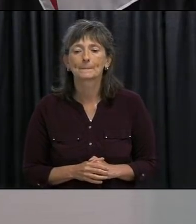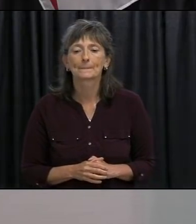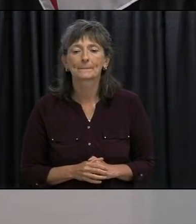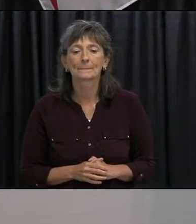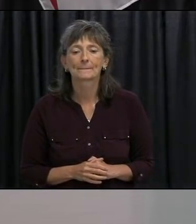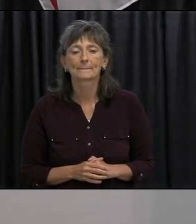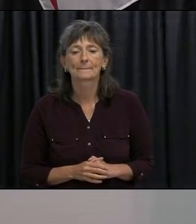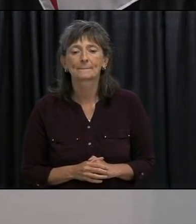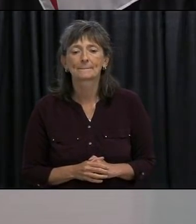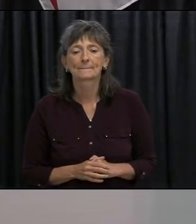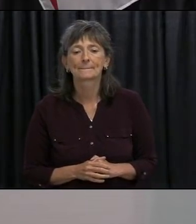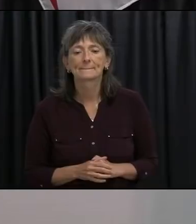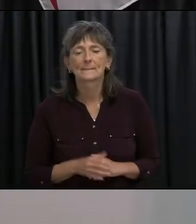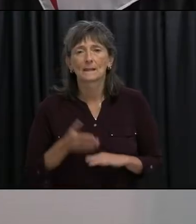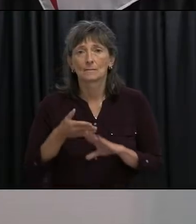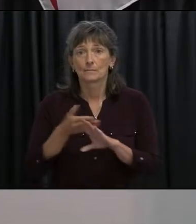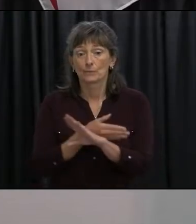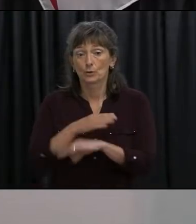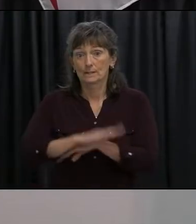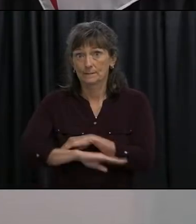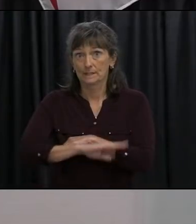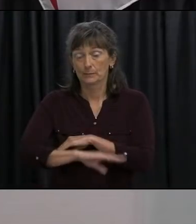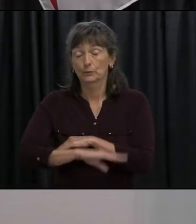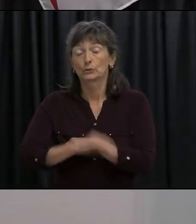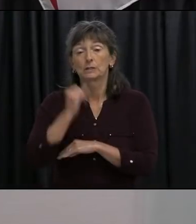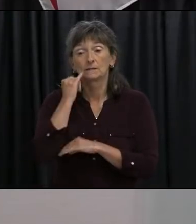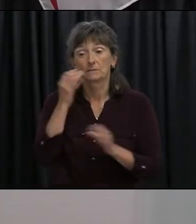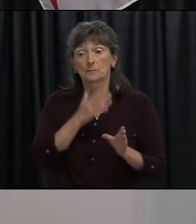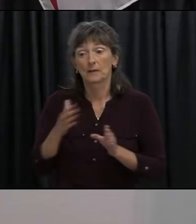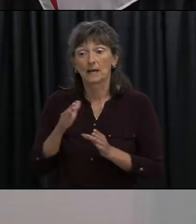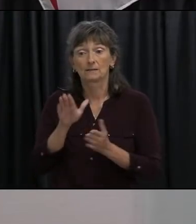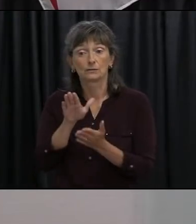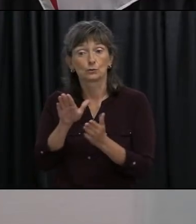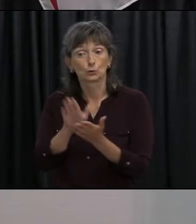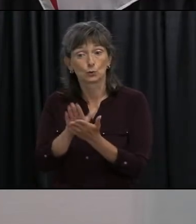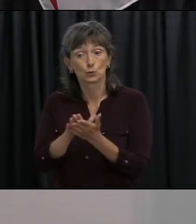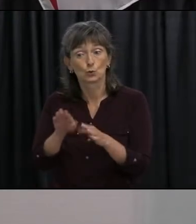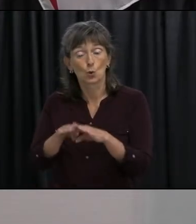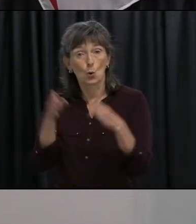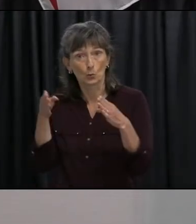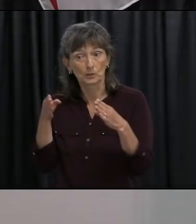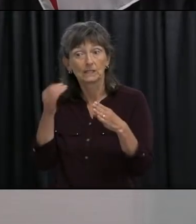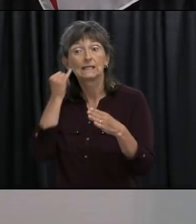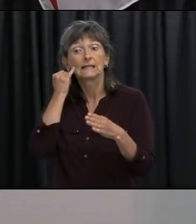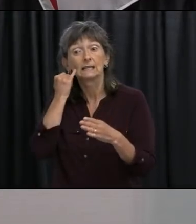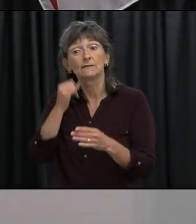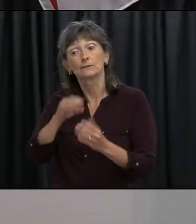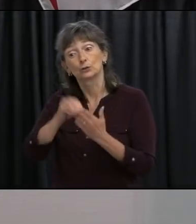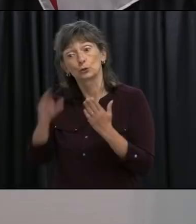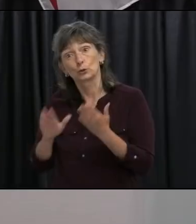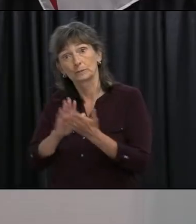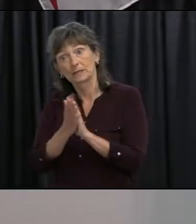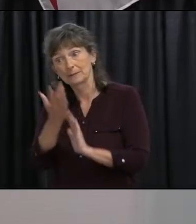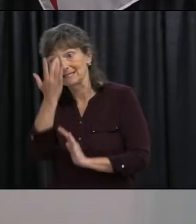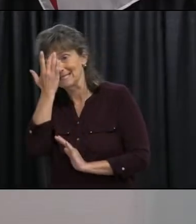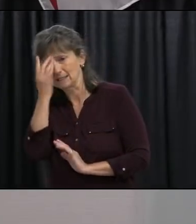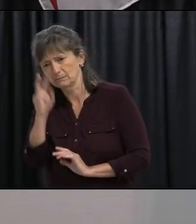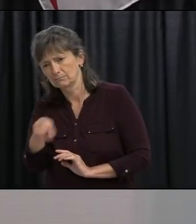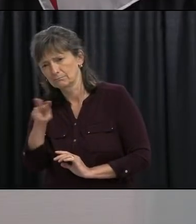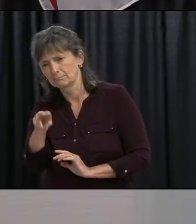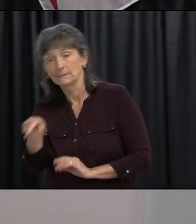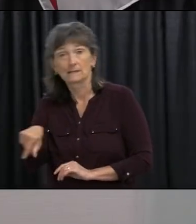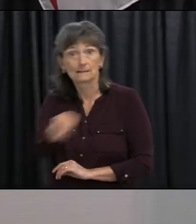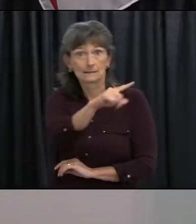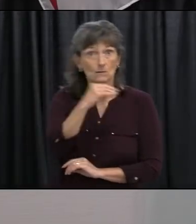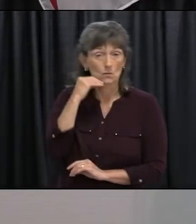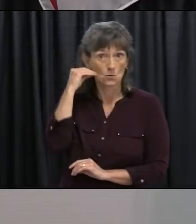Hi there. So for September, if students go back to the classroom, if students and staff show symptoms, they must be sent home. How vague can we be with these